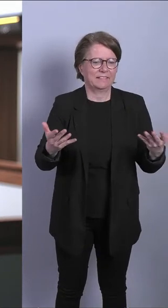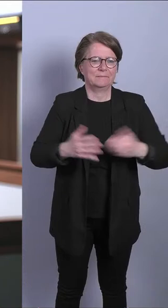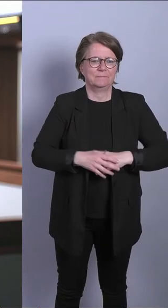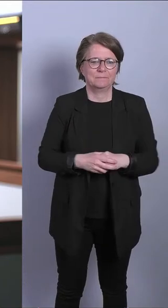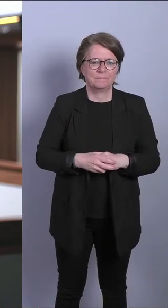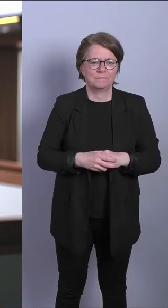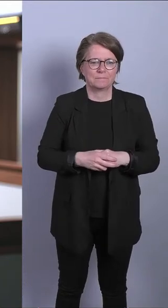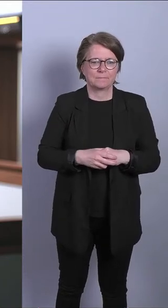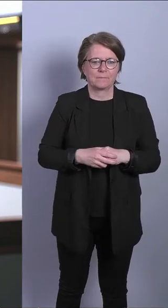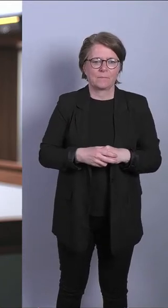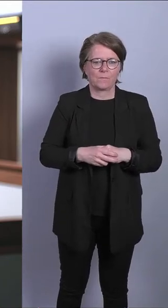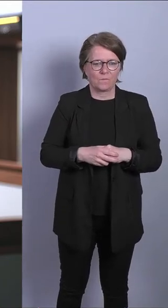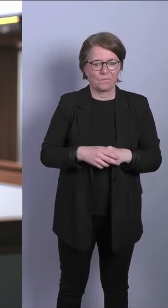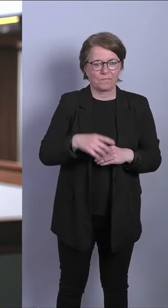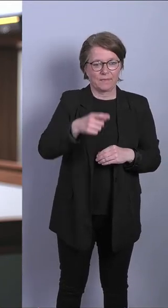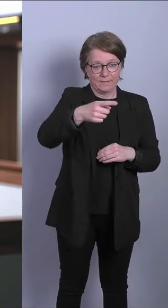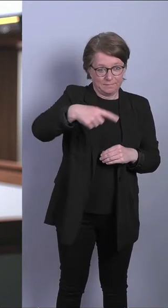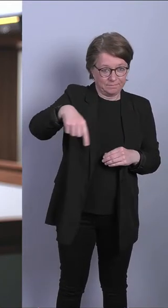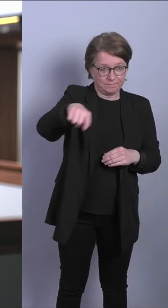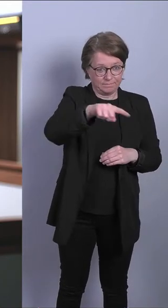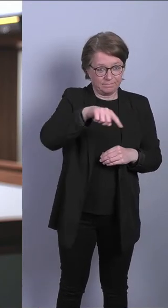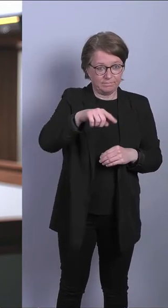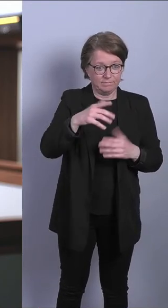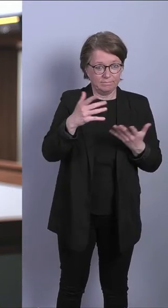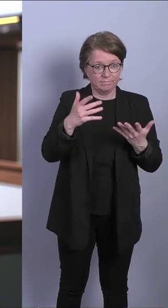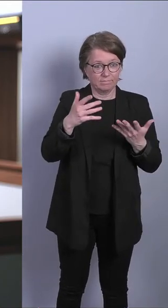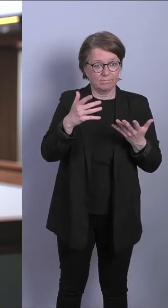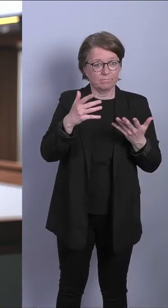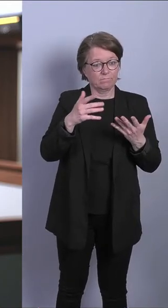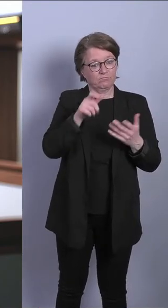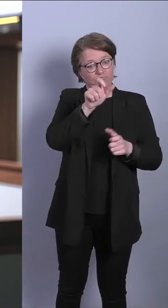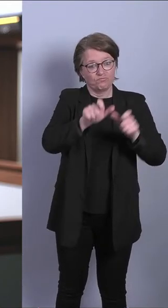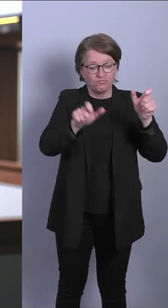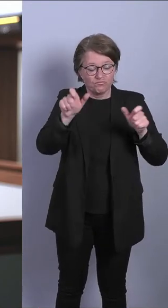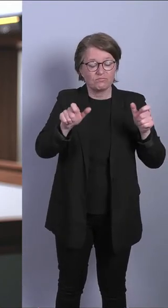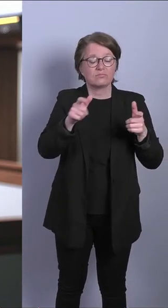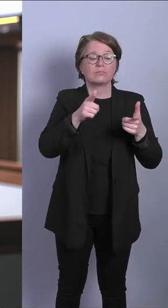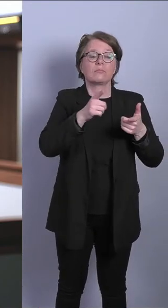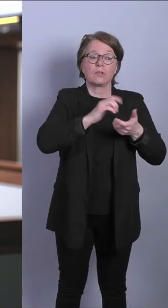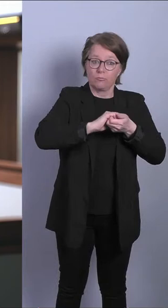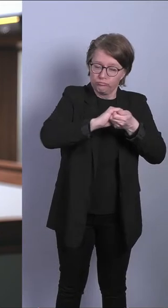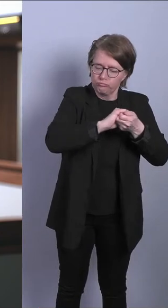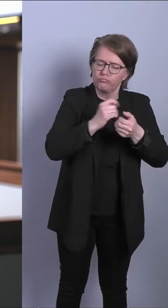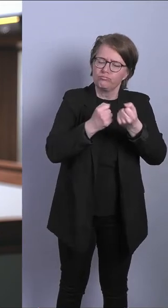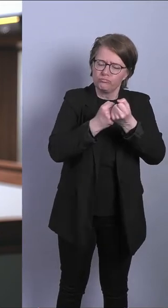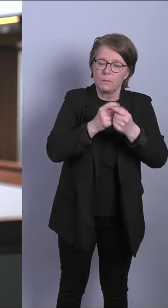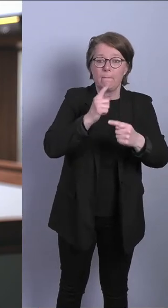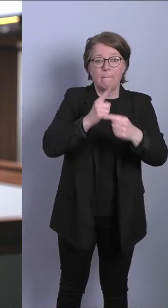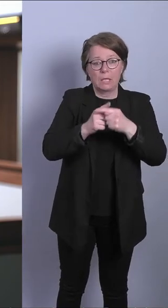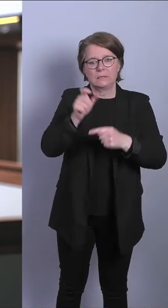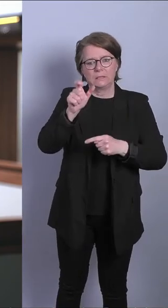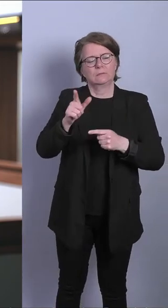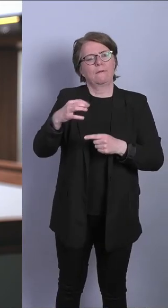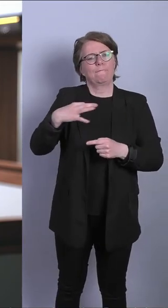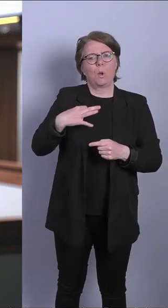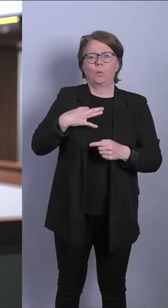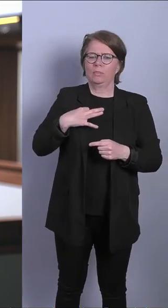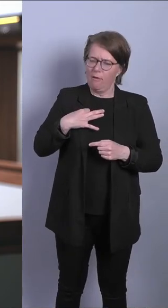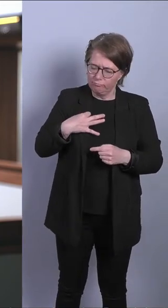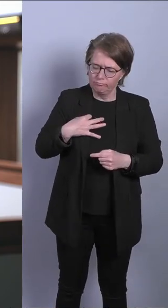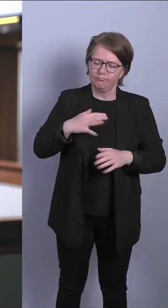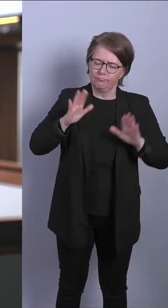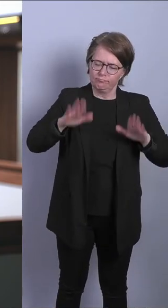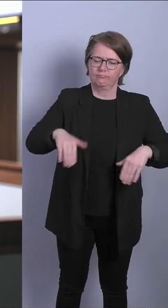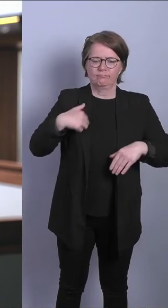only bringing inclusion to life, but volunteering and active citizenship are also the backbone of our society as a